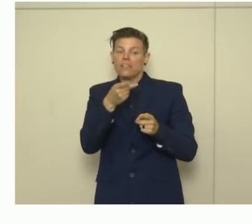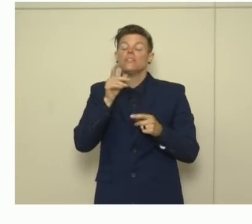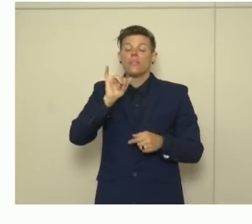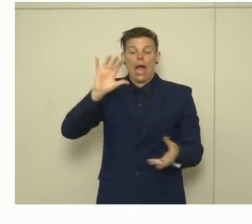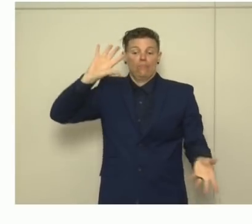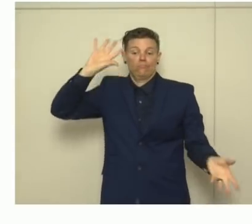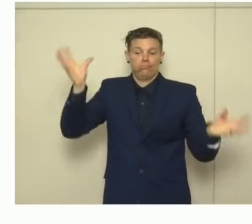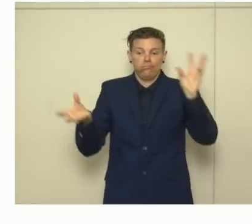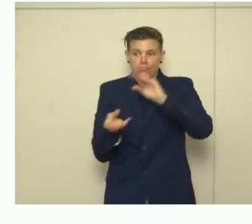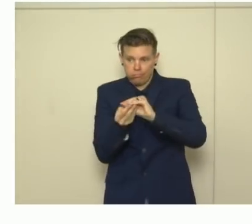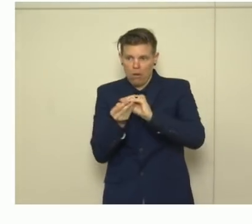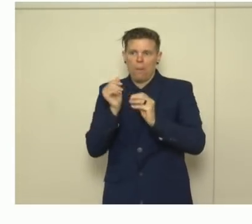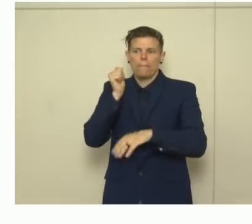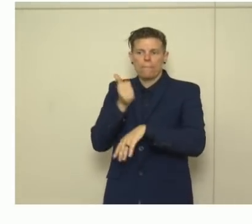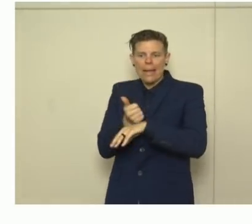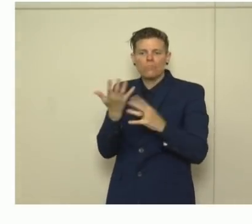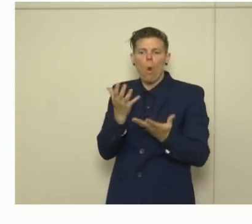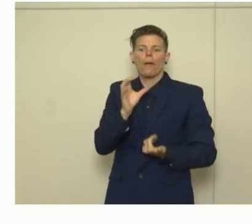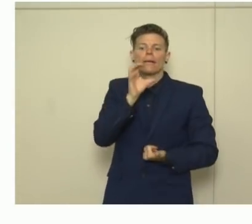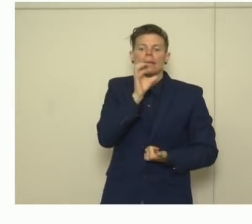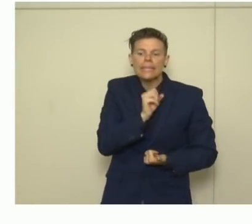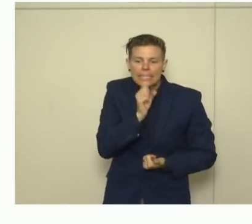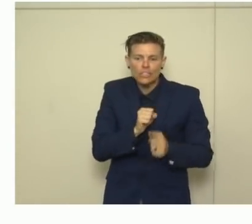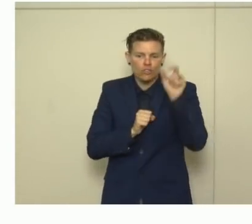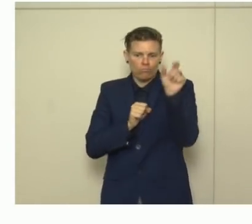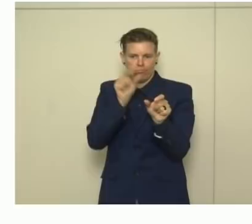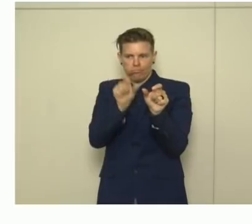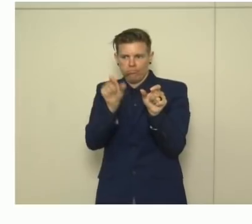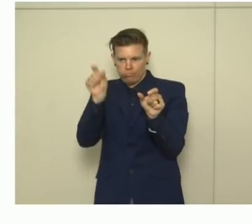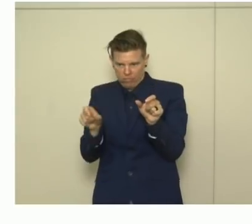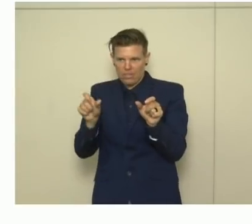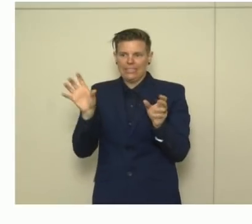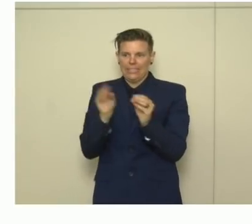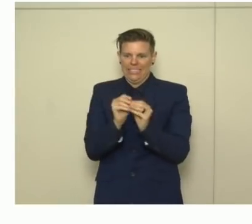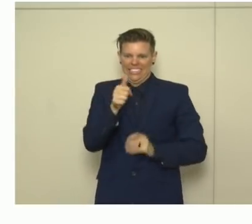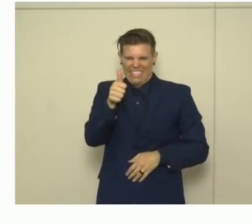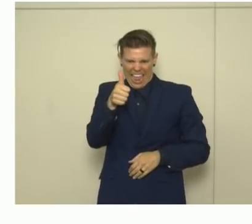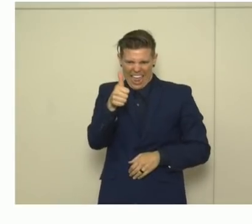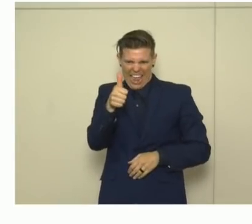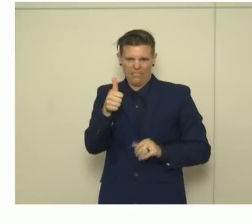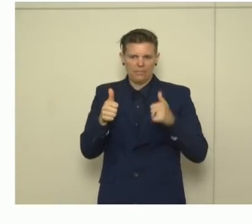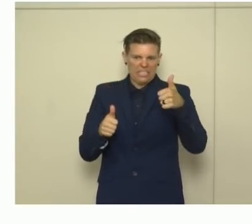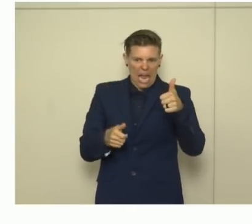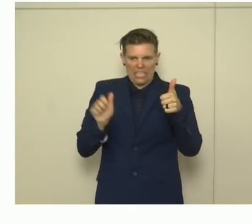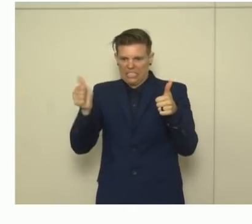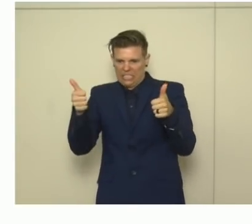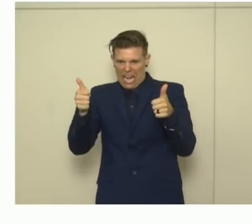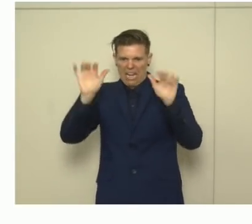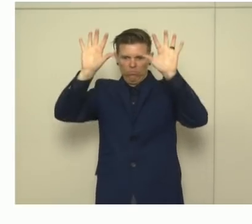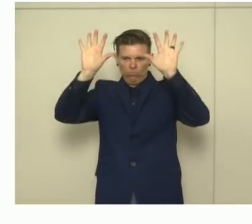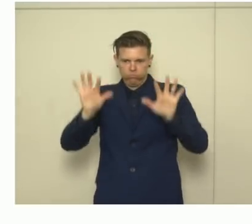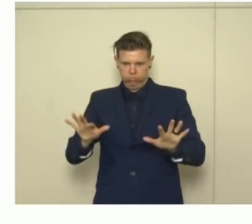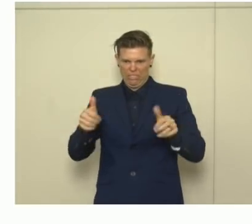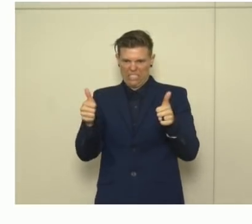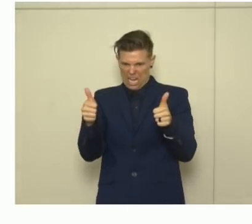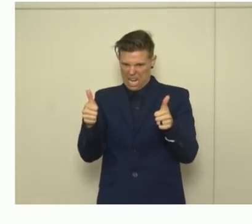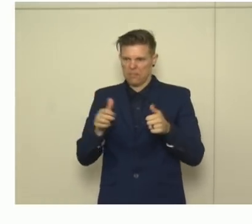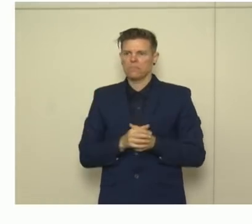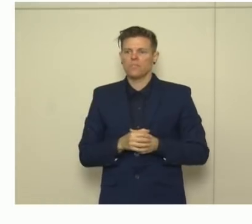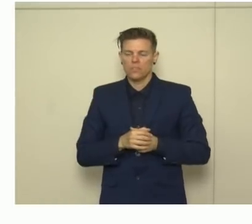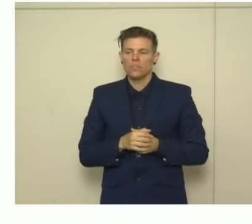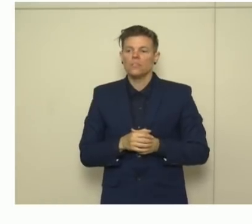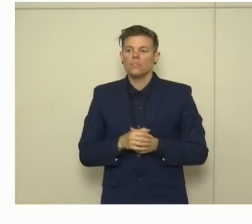groups. And you can see, if you look at the slide carefully, that 20.1%, the 20